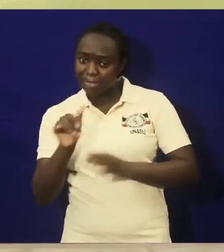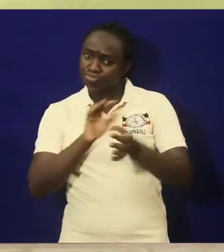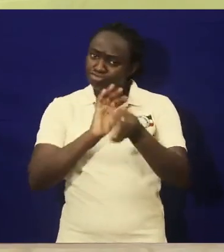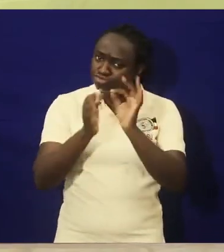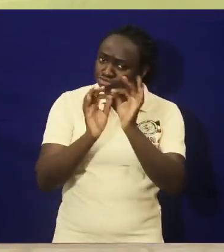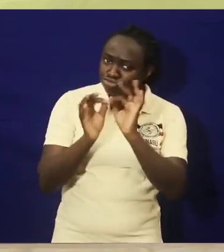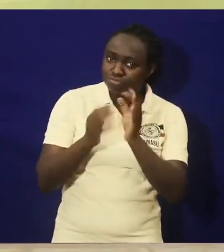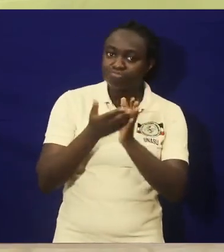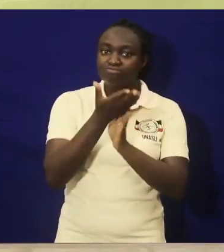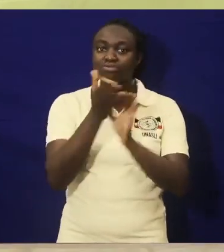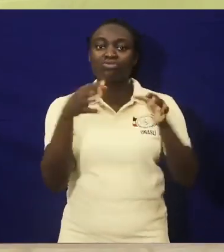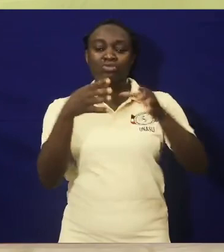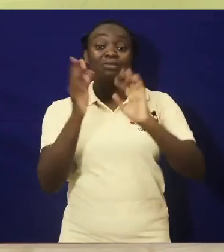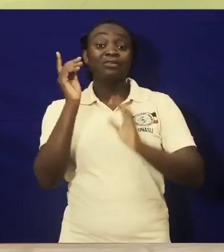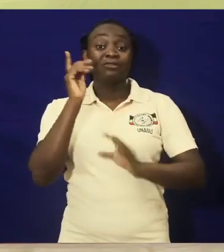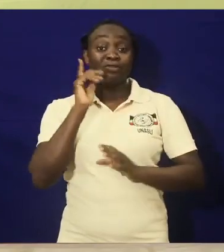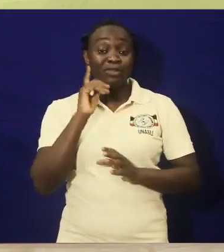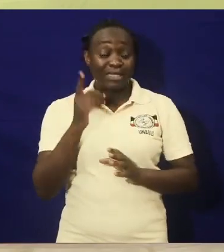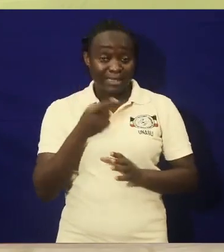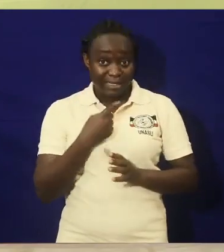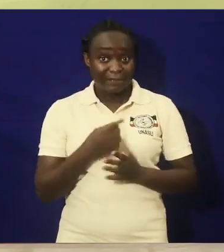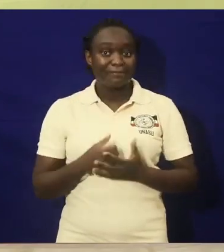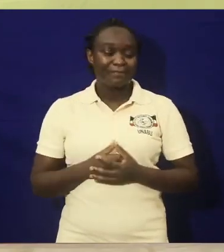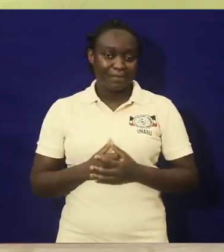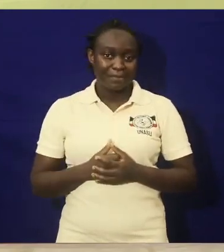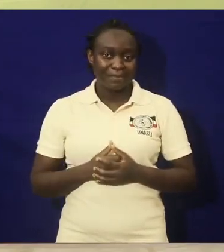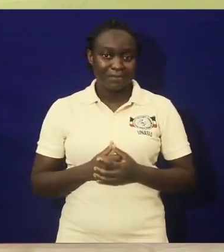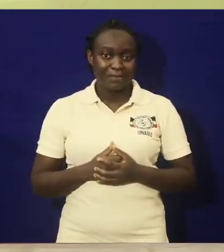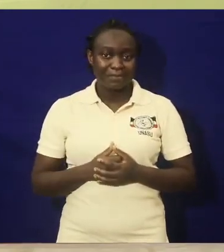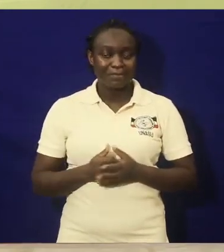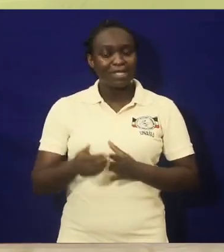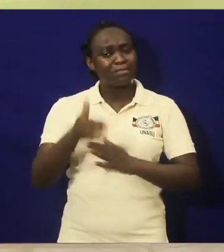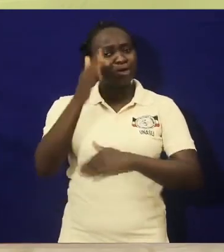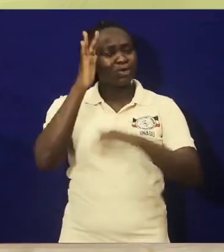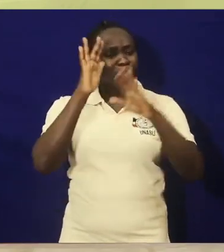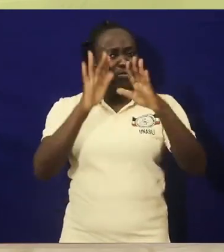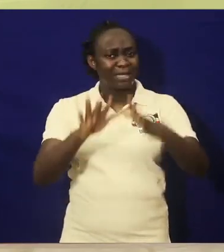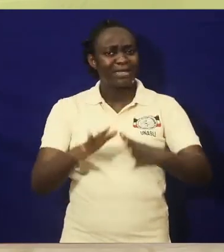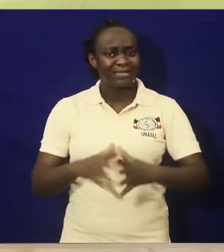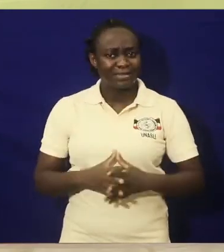those friends of ours who learn by sign language. God